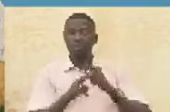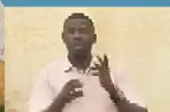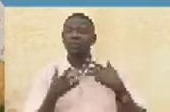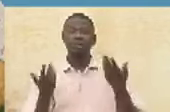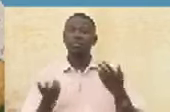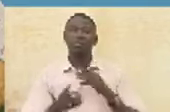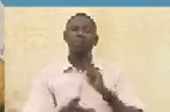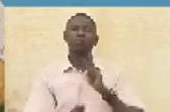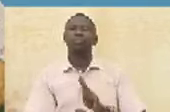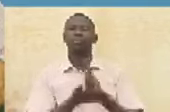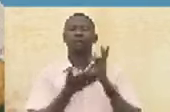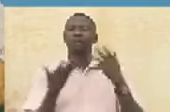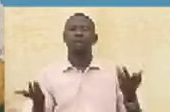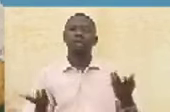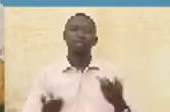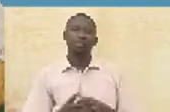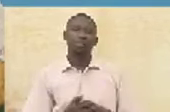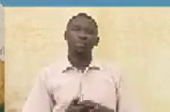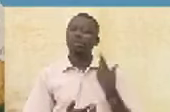will.